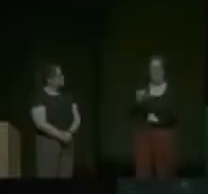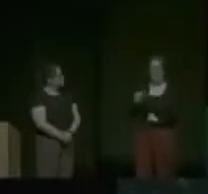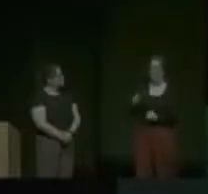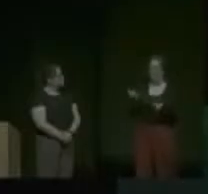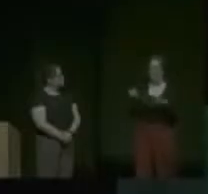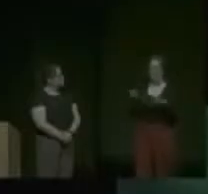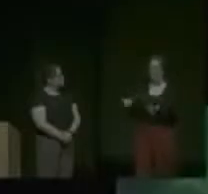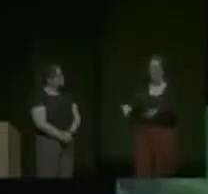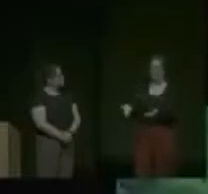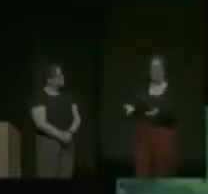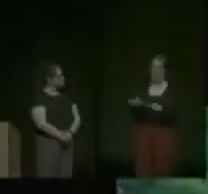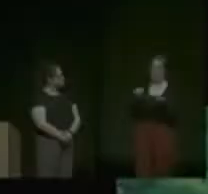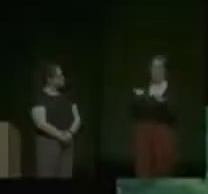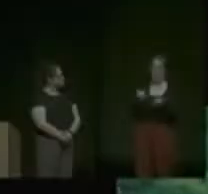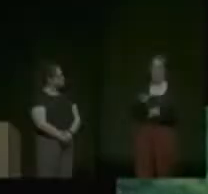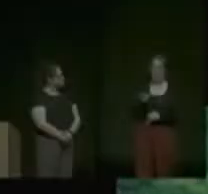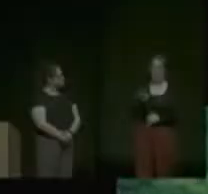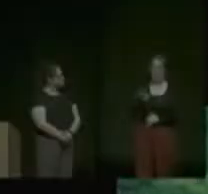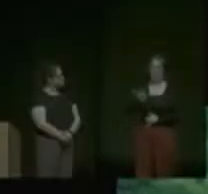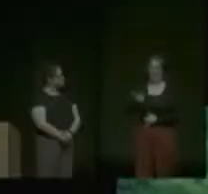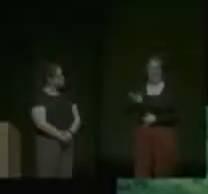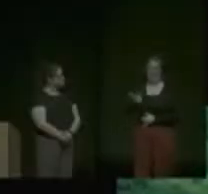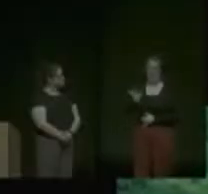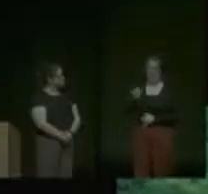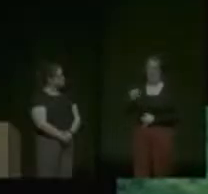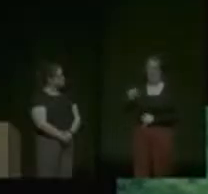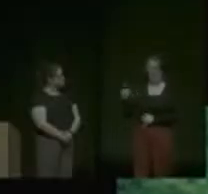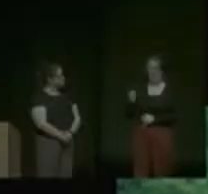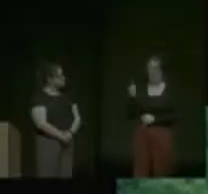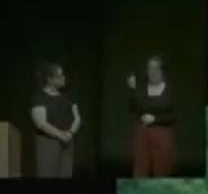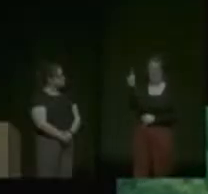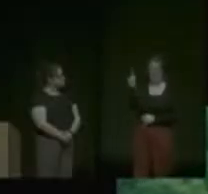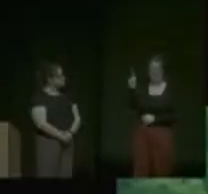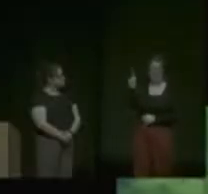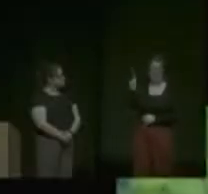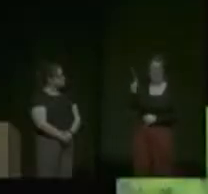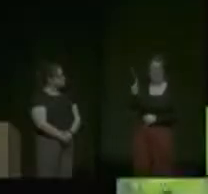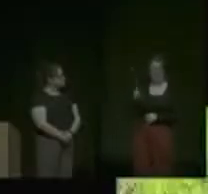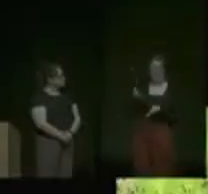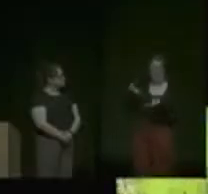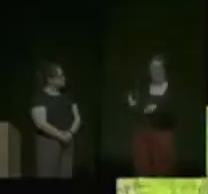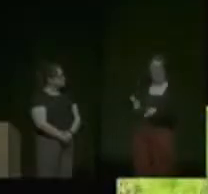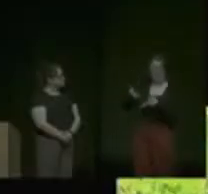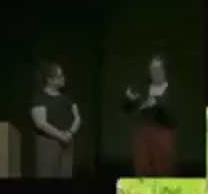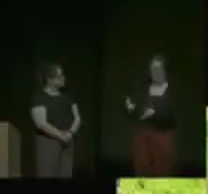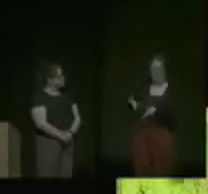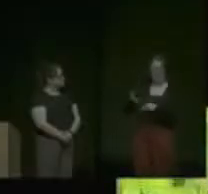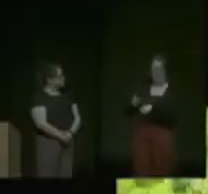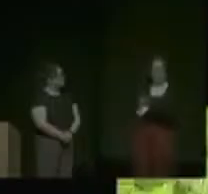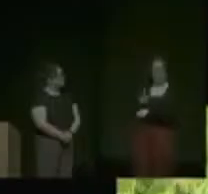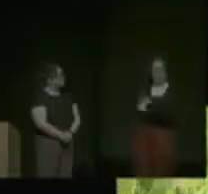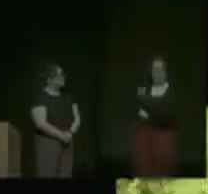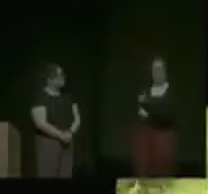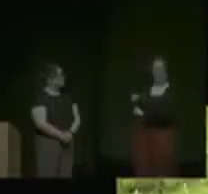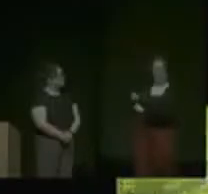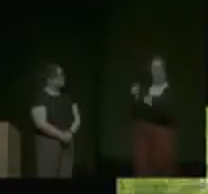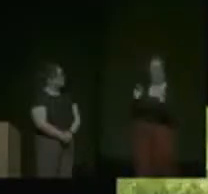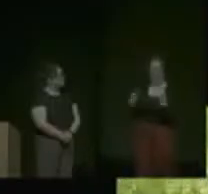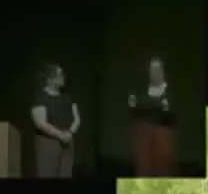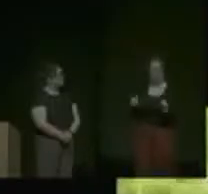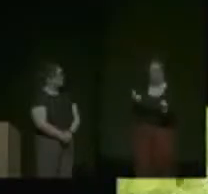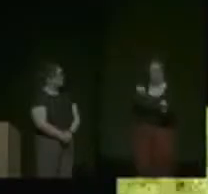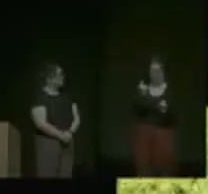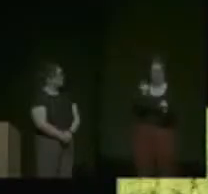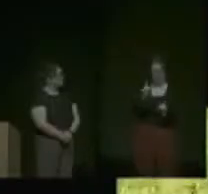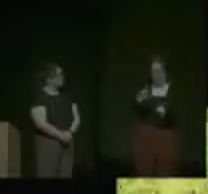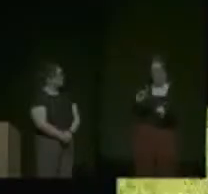the 58-foot-high, 425-foot-wide remnant of the past serves no useful purpose. In fact, the dam is the